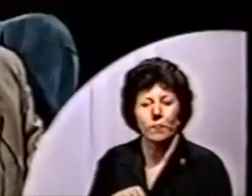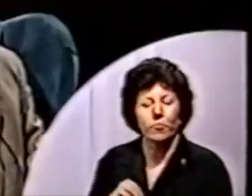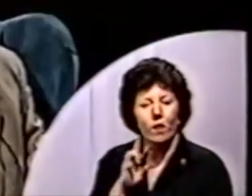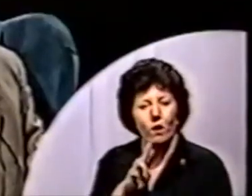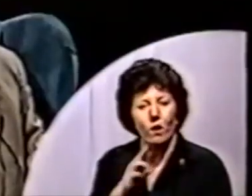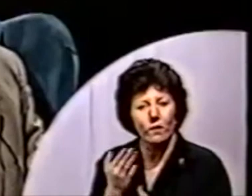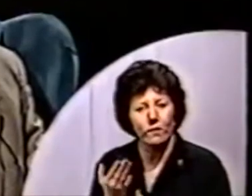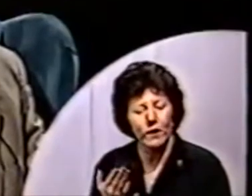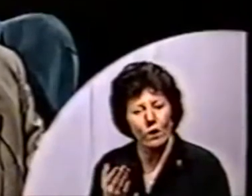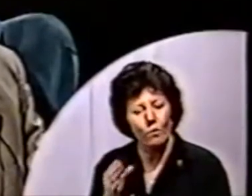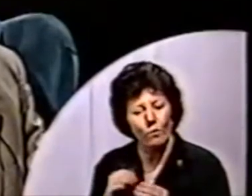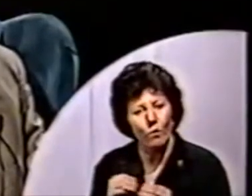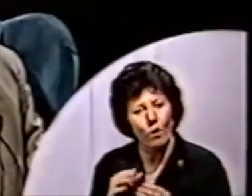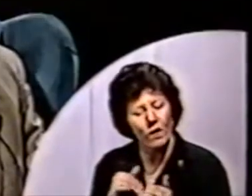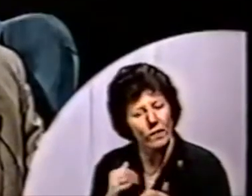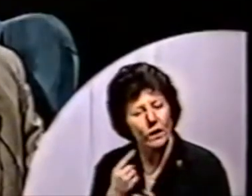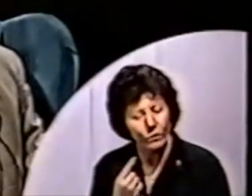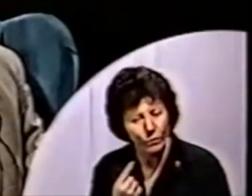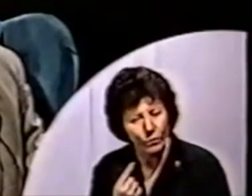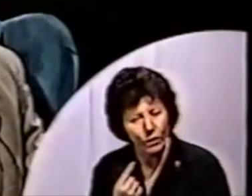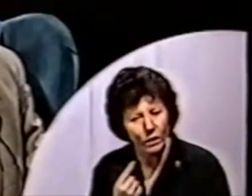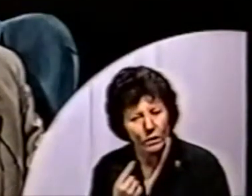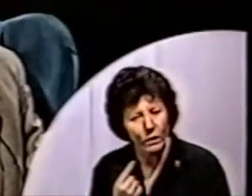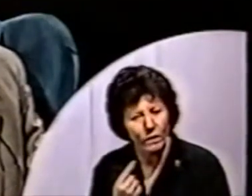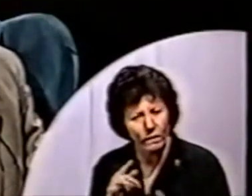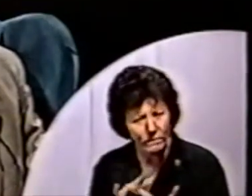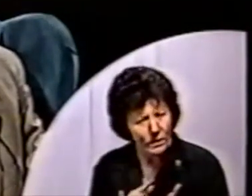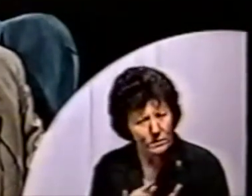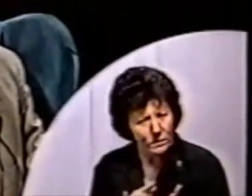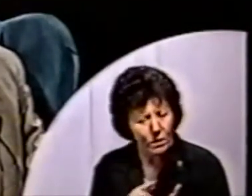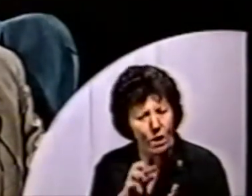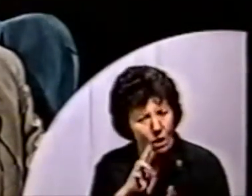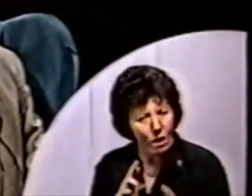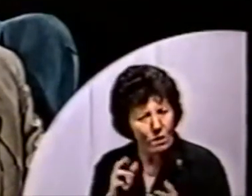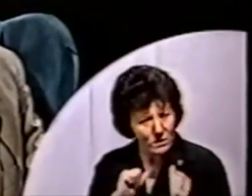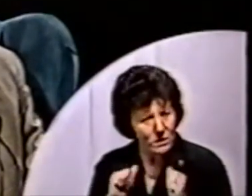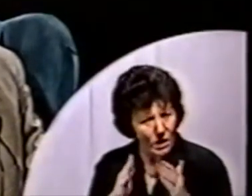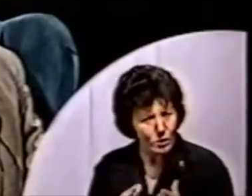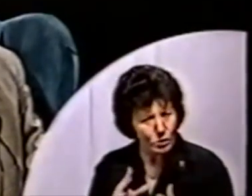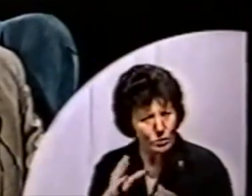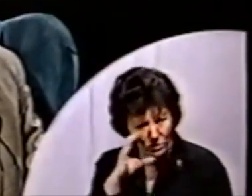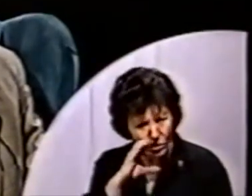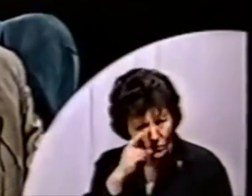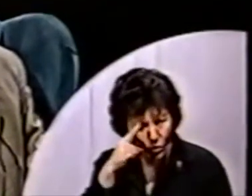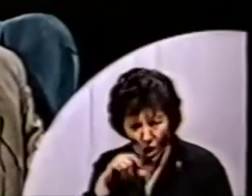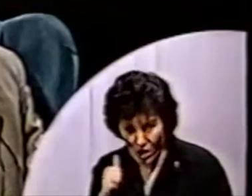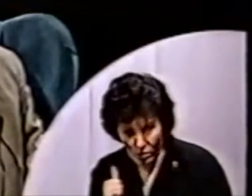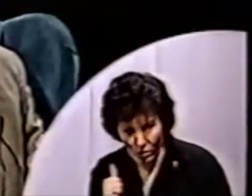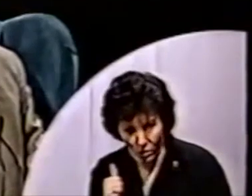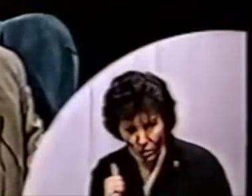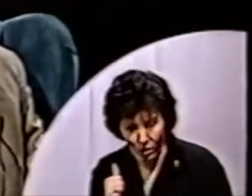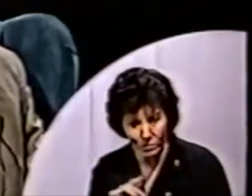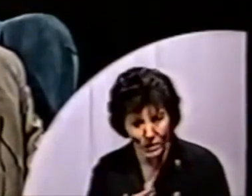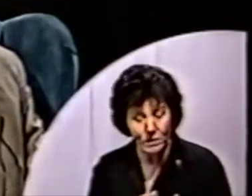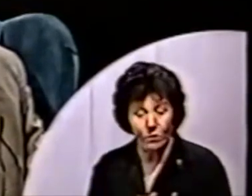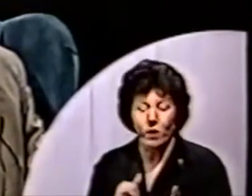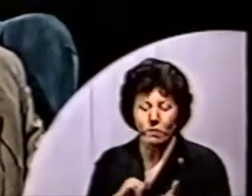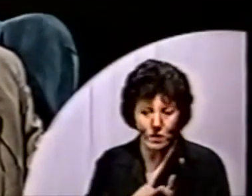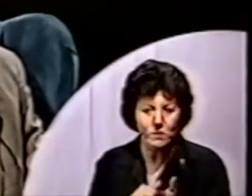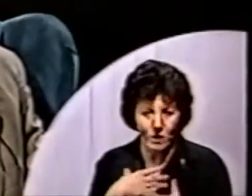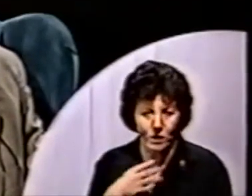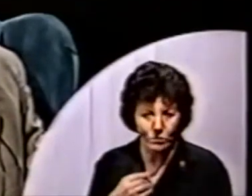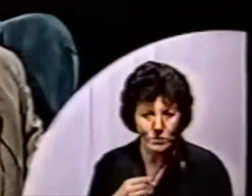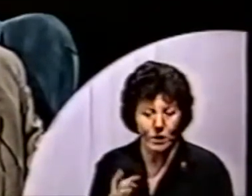are there more than one vaccine? Are these scientists also looking for other alternatives at the same time? Or That's an interesting question.